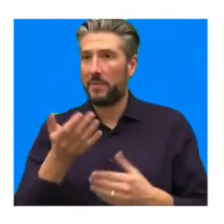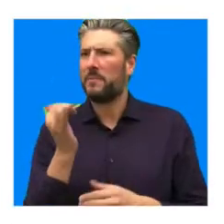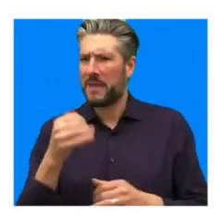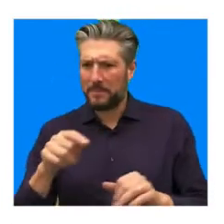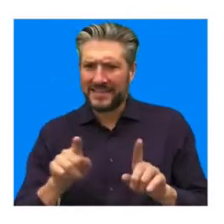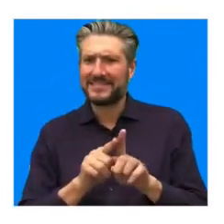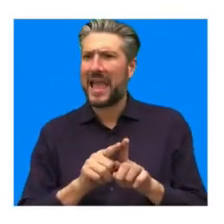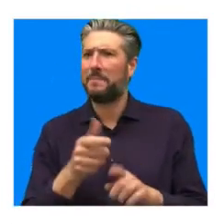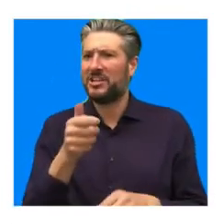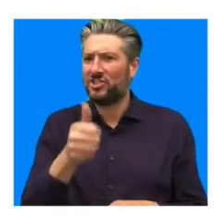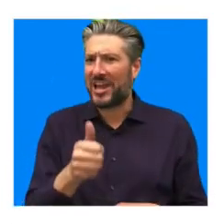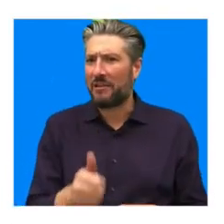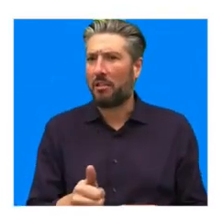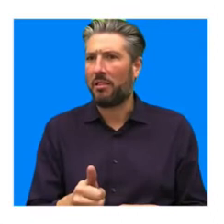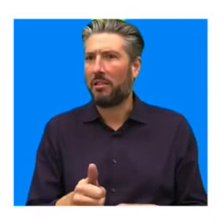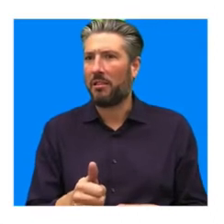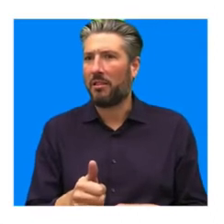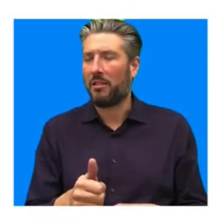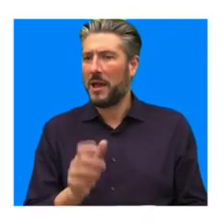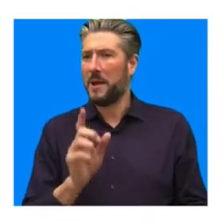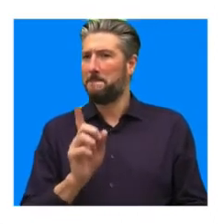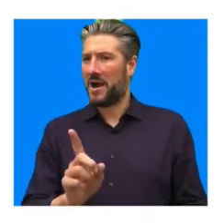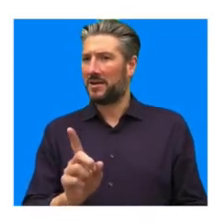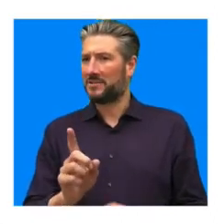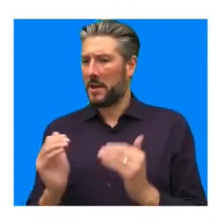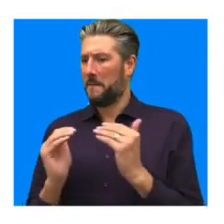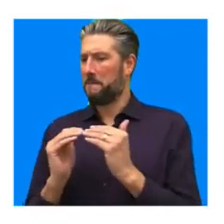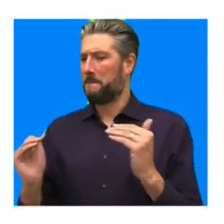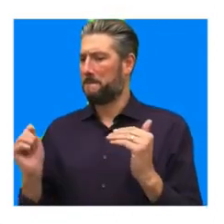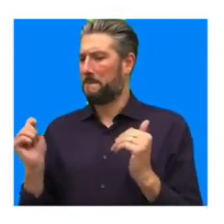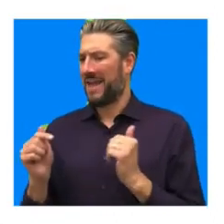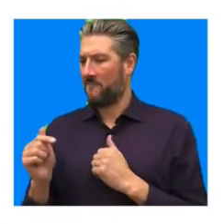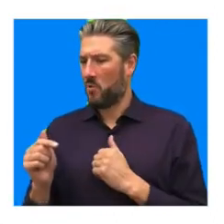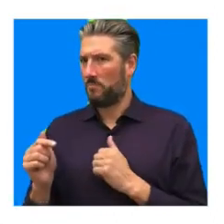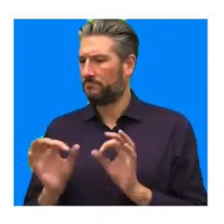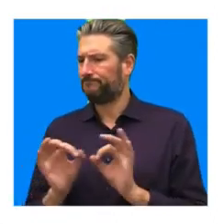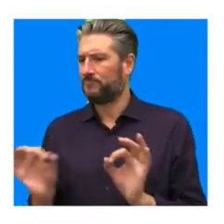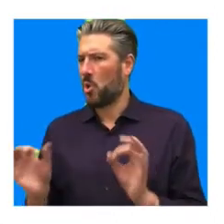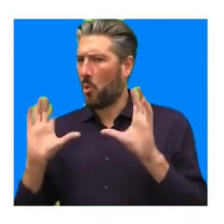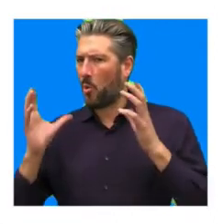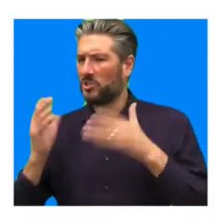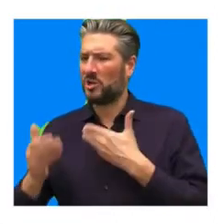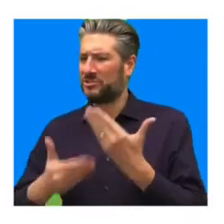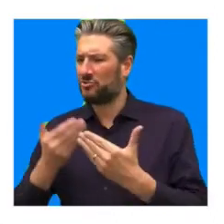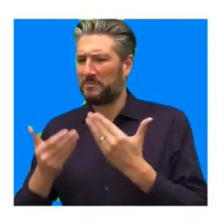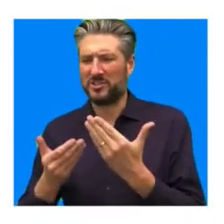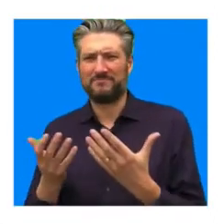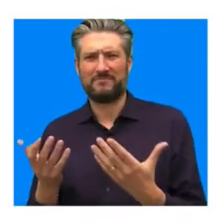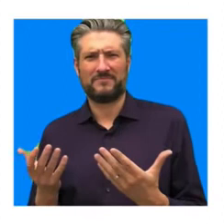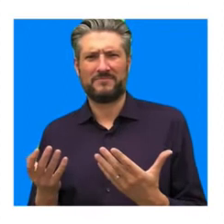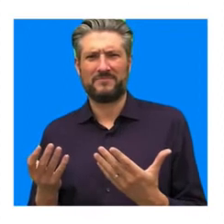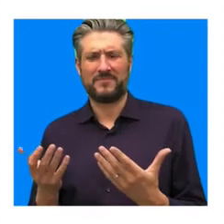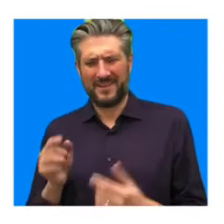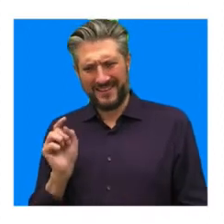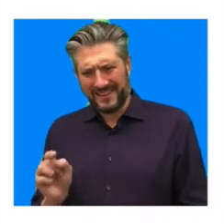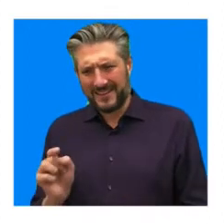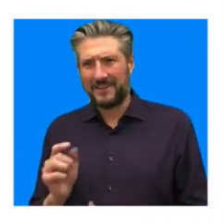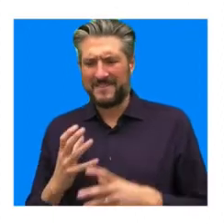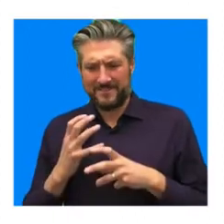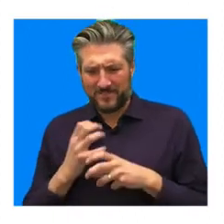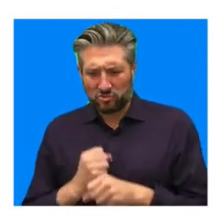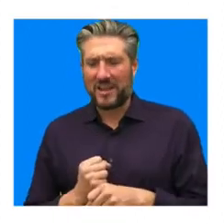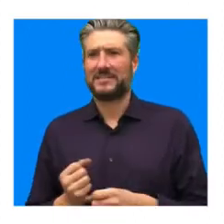particular platform, but without audio description on that on-demand platform. And that's really frustrating,